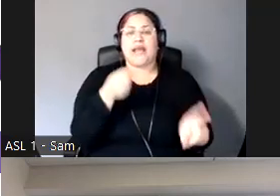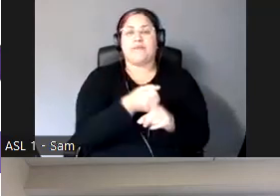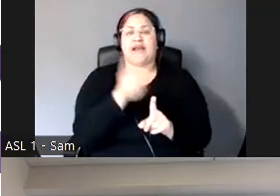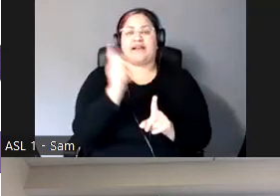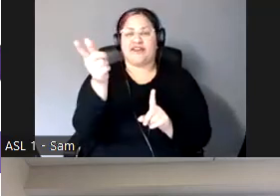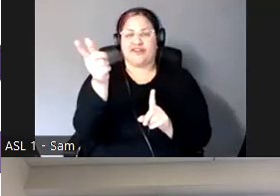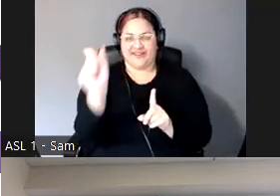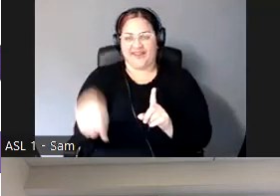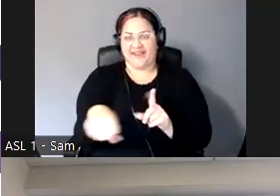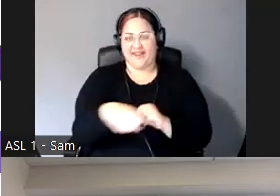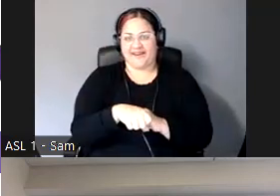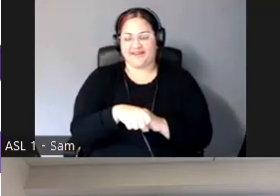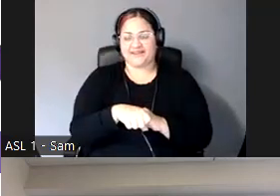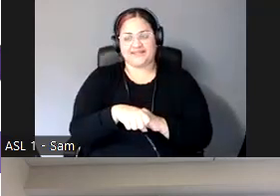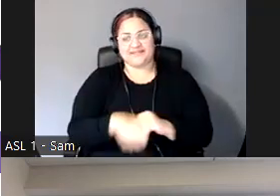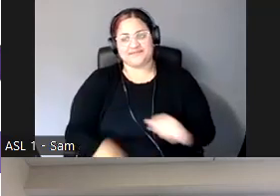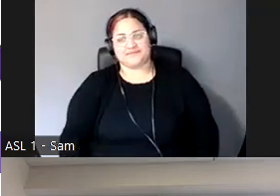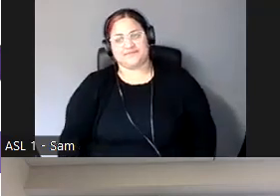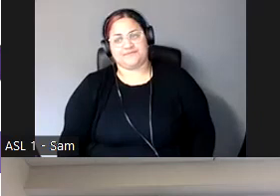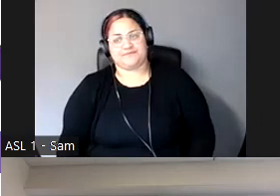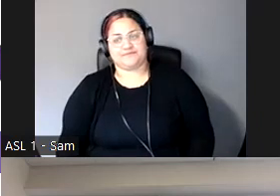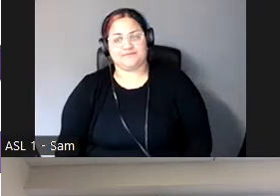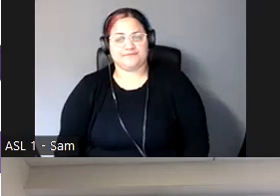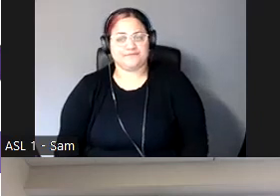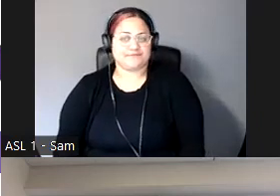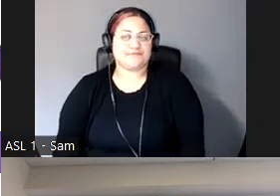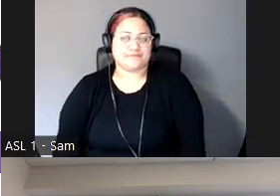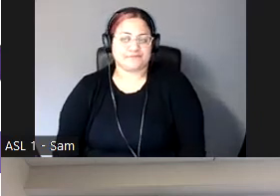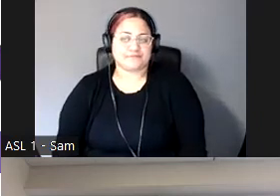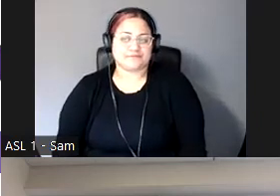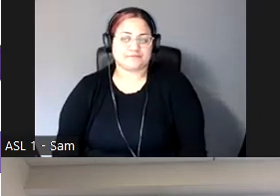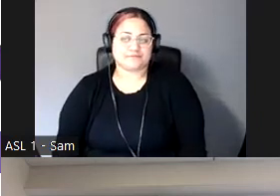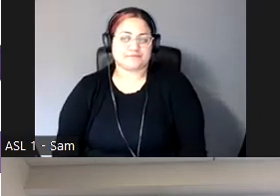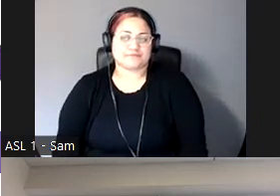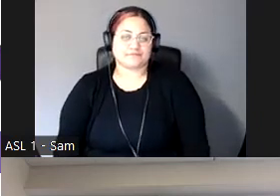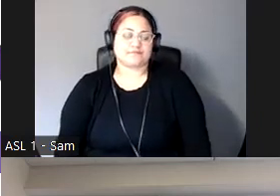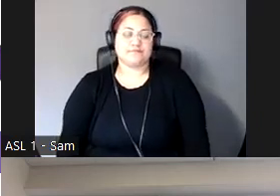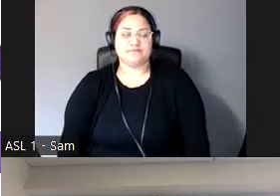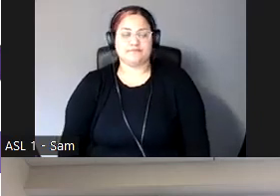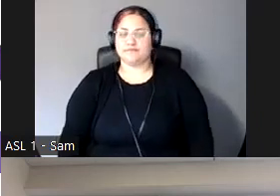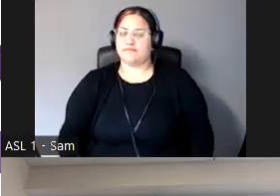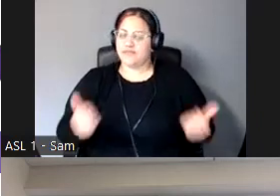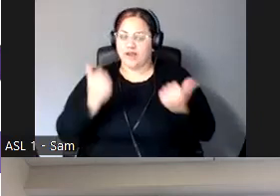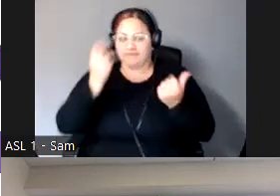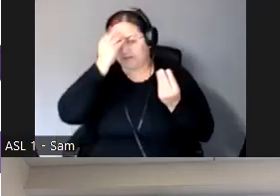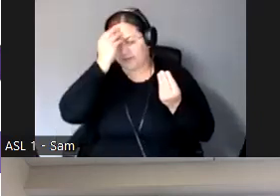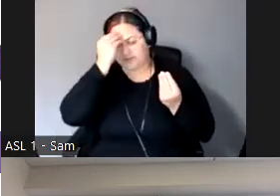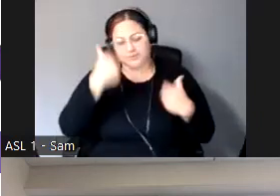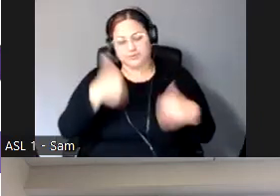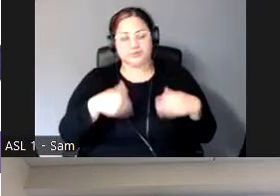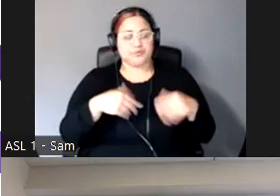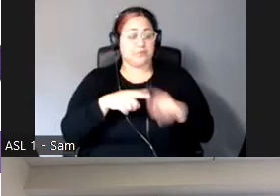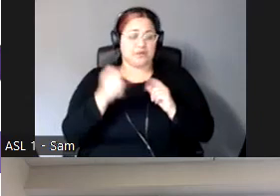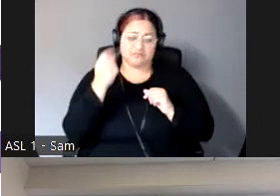out to people. So, you know, there's some really good, helpful information there. And just lastly, if anyone is ever afraid